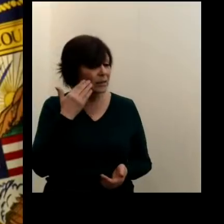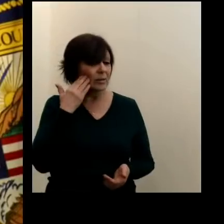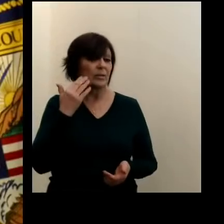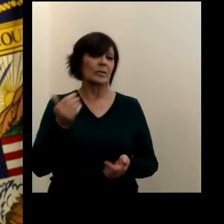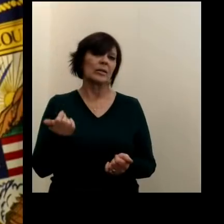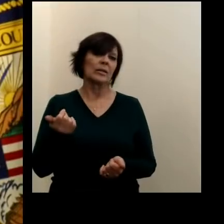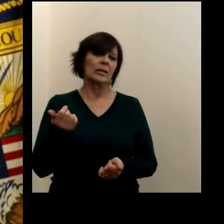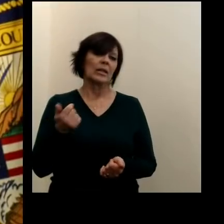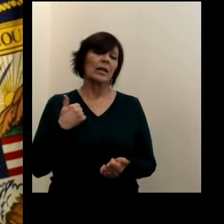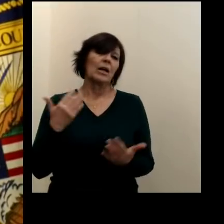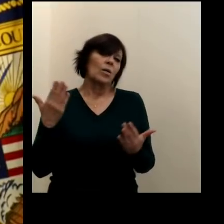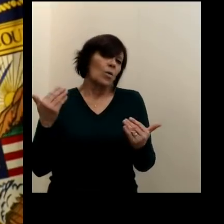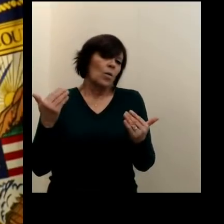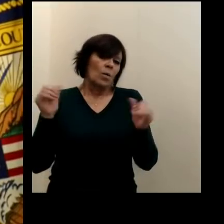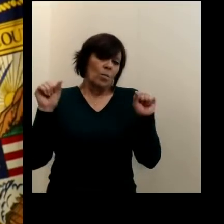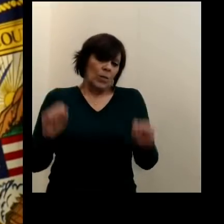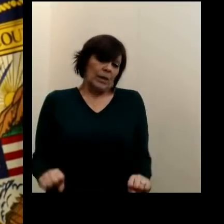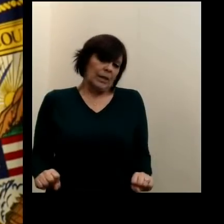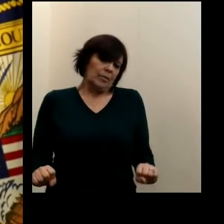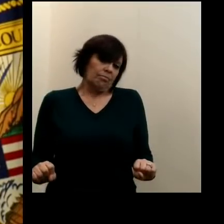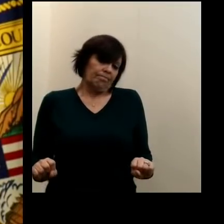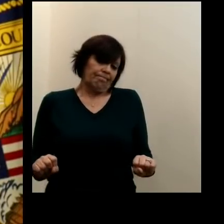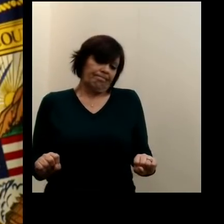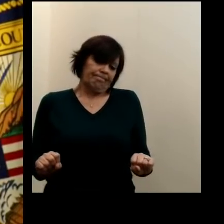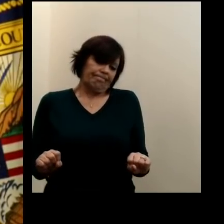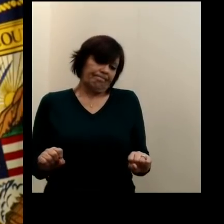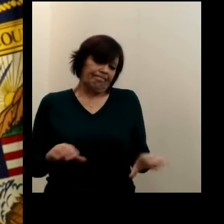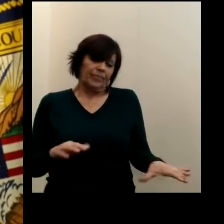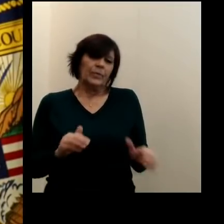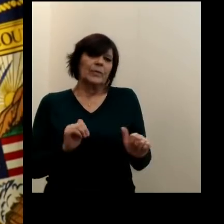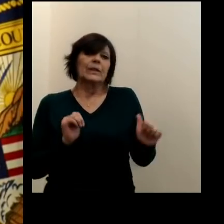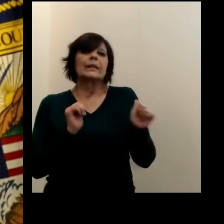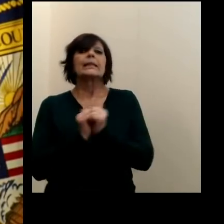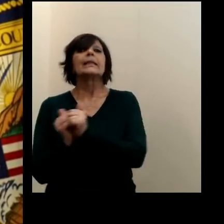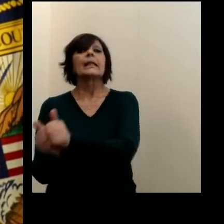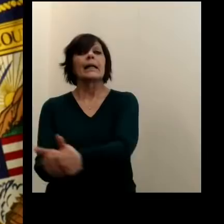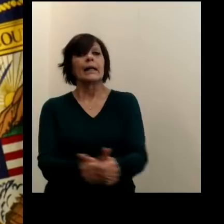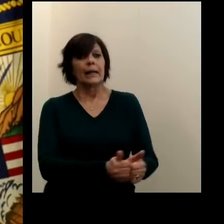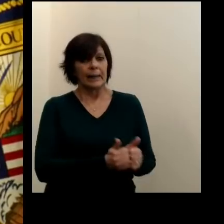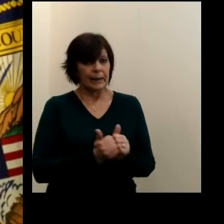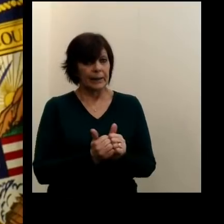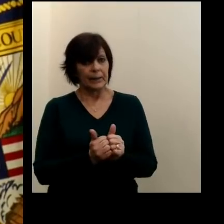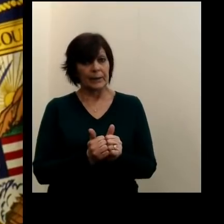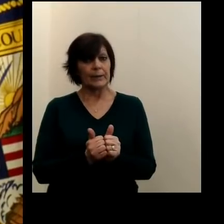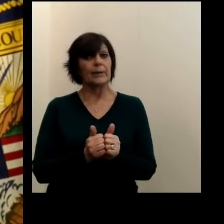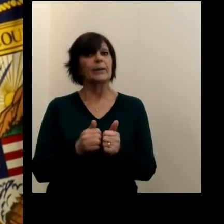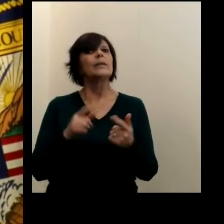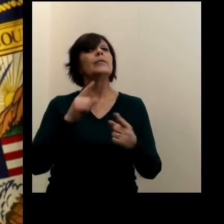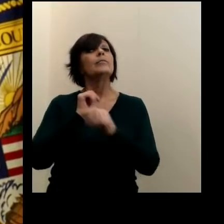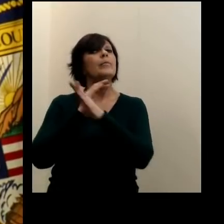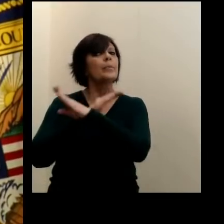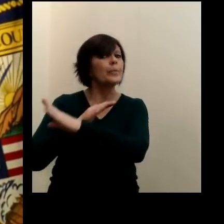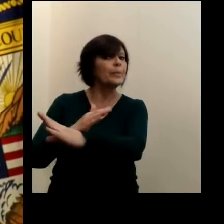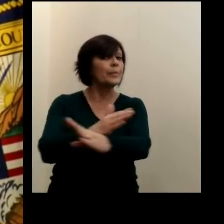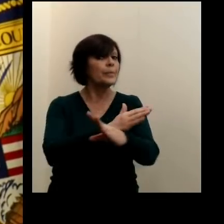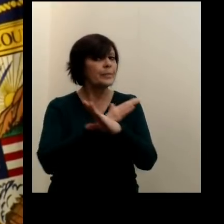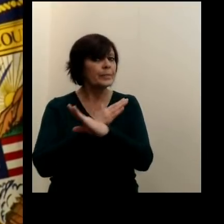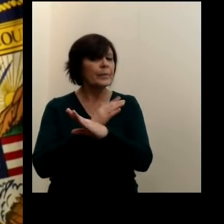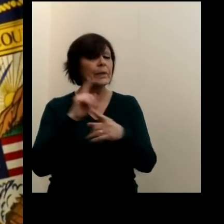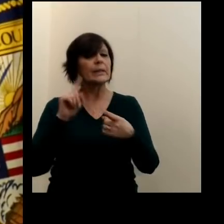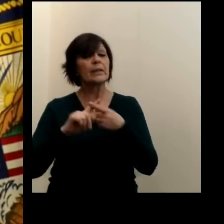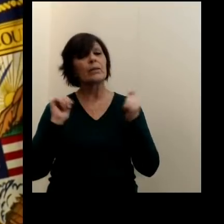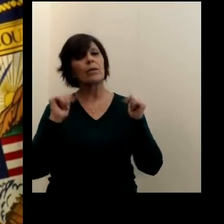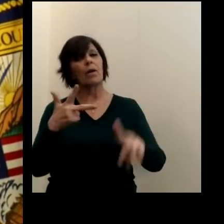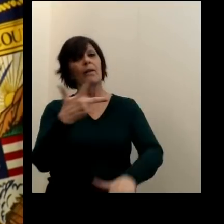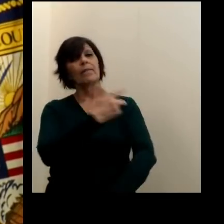And I just hope that we can all do together what is necessary to protect as many people as possible until we can get them all